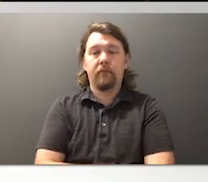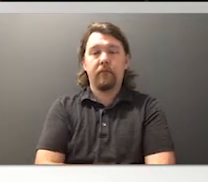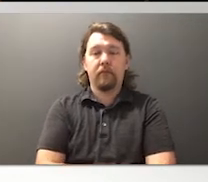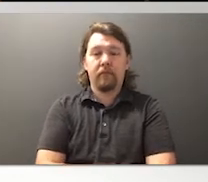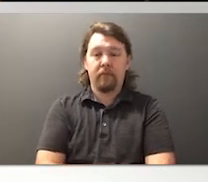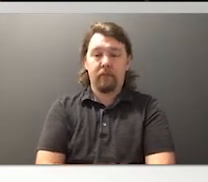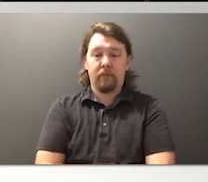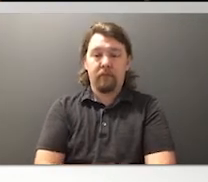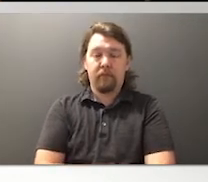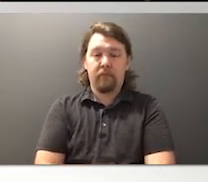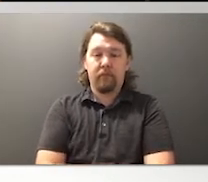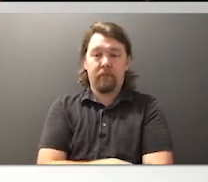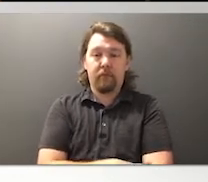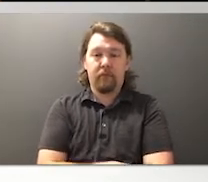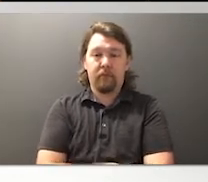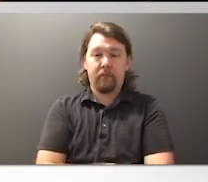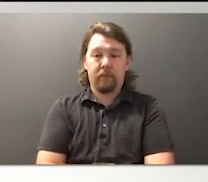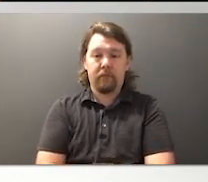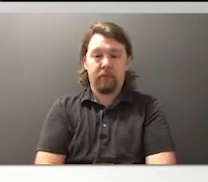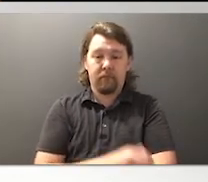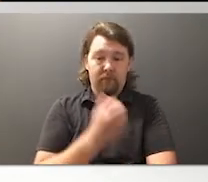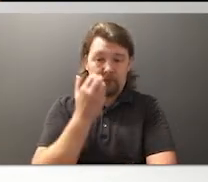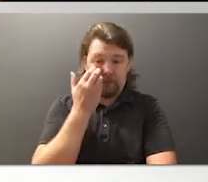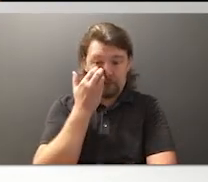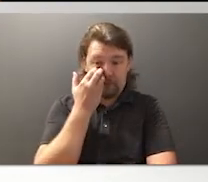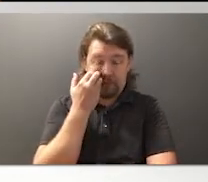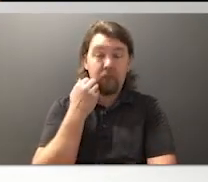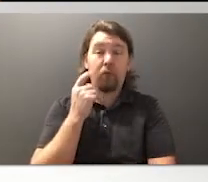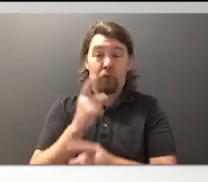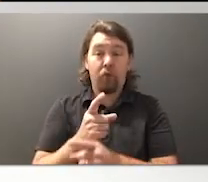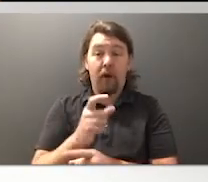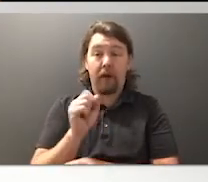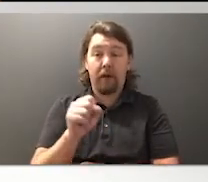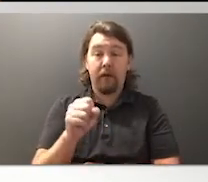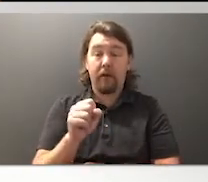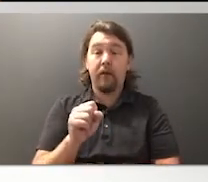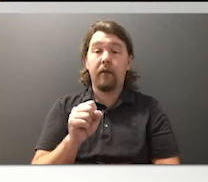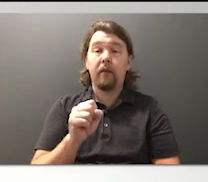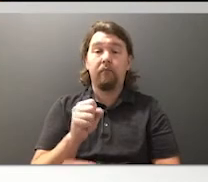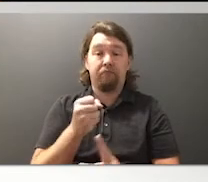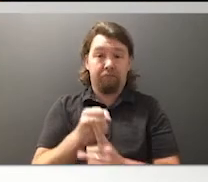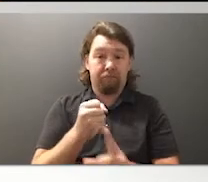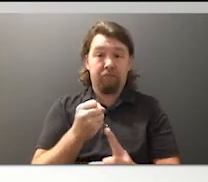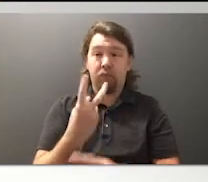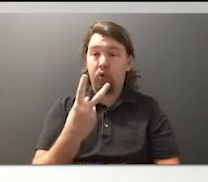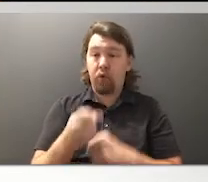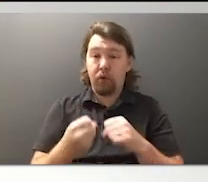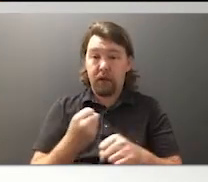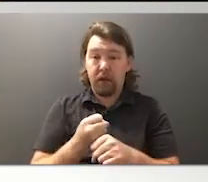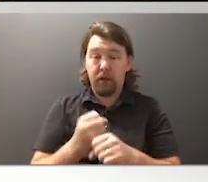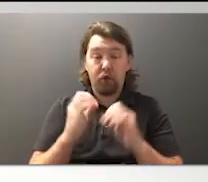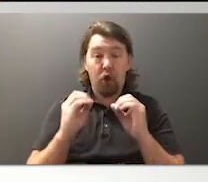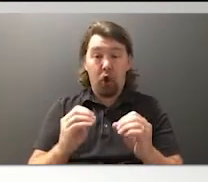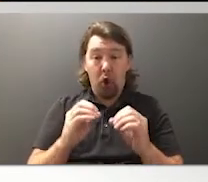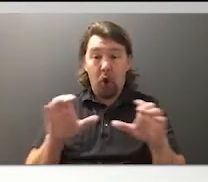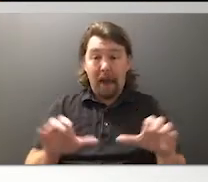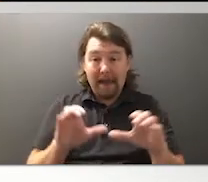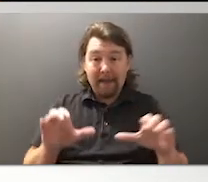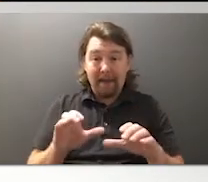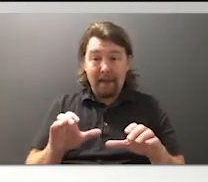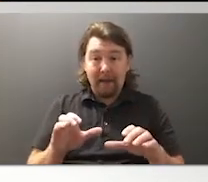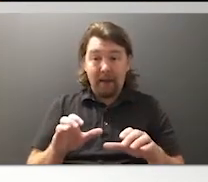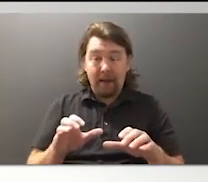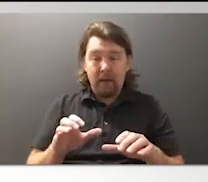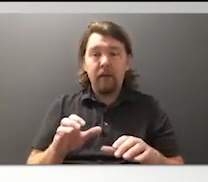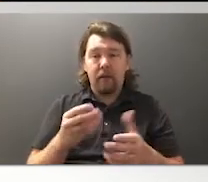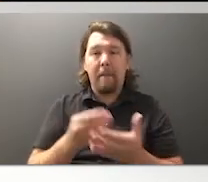would sundown at the end of 2 years, not 3 years. Correct. So at 2 years of no activity, the funding will go back to the state.